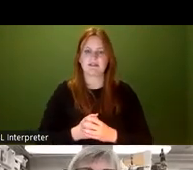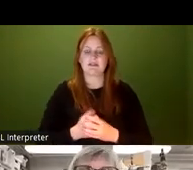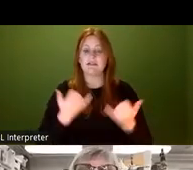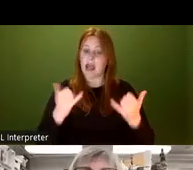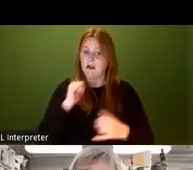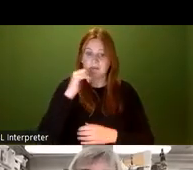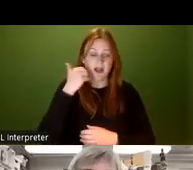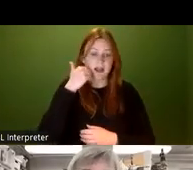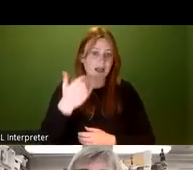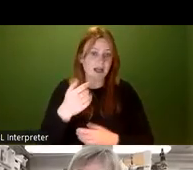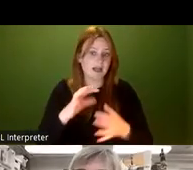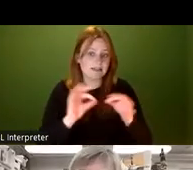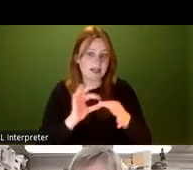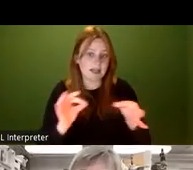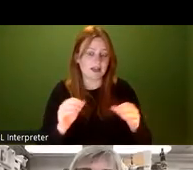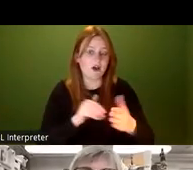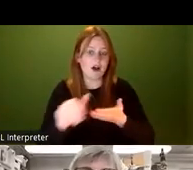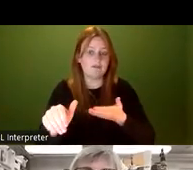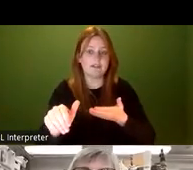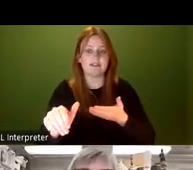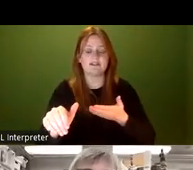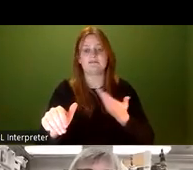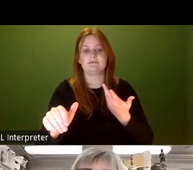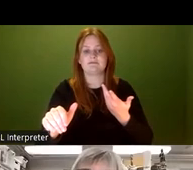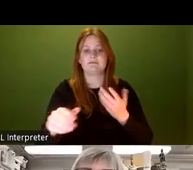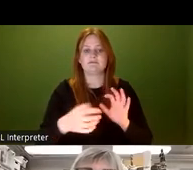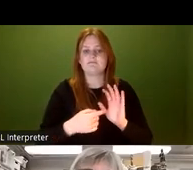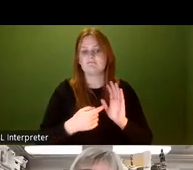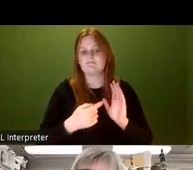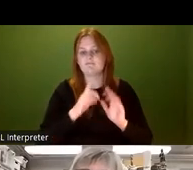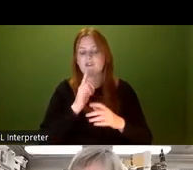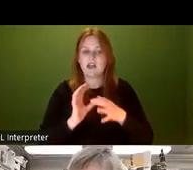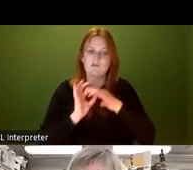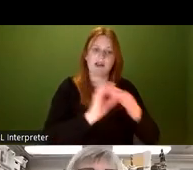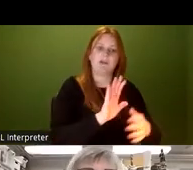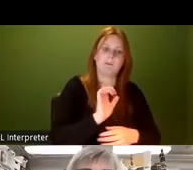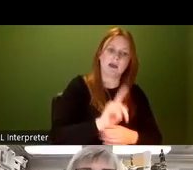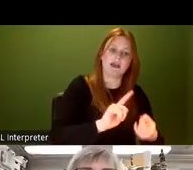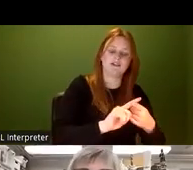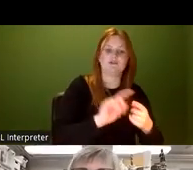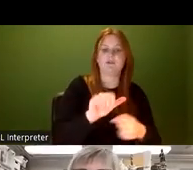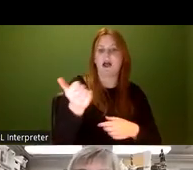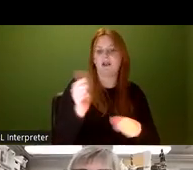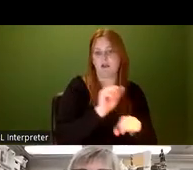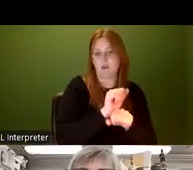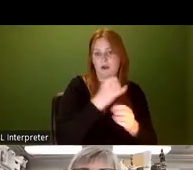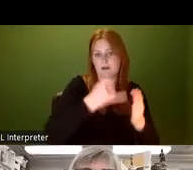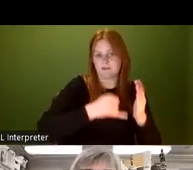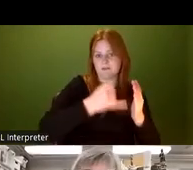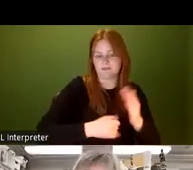actually reference my own work. So that imagery is again coming from other pieces I